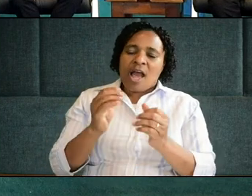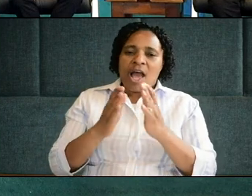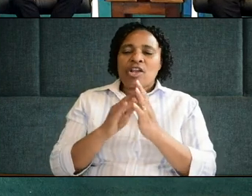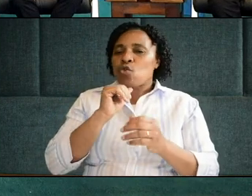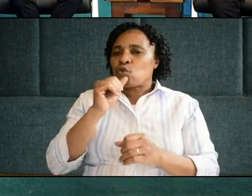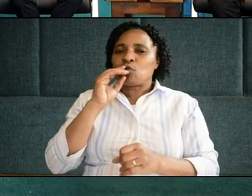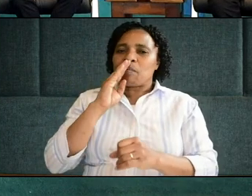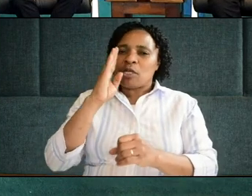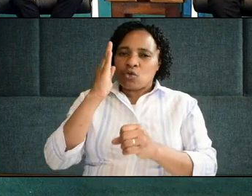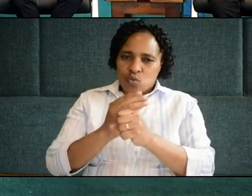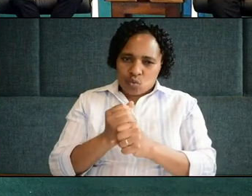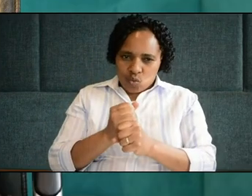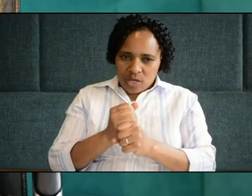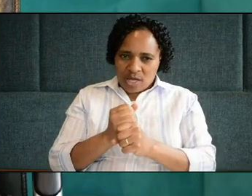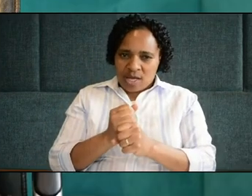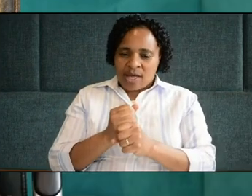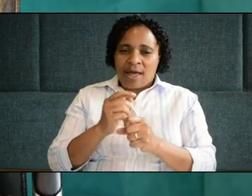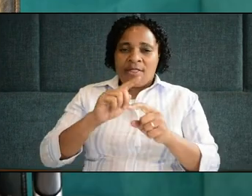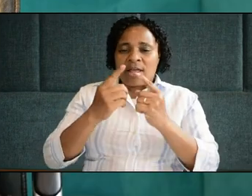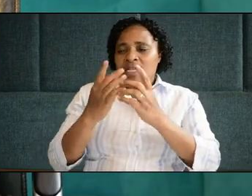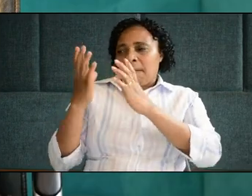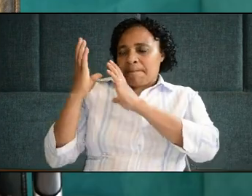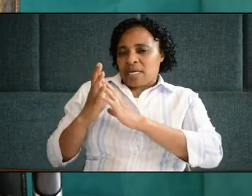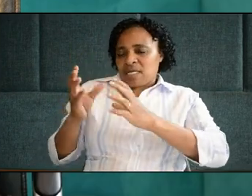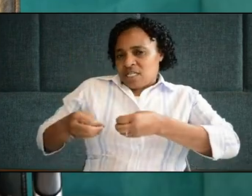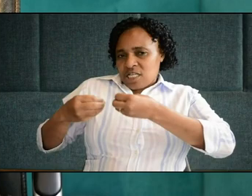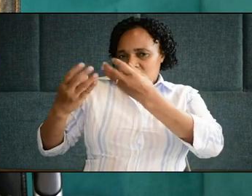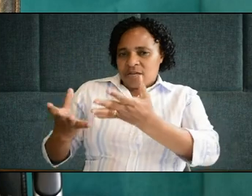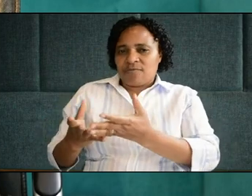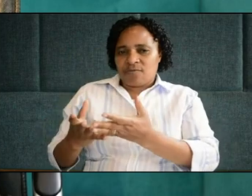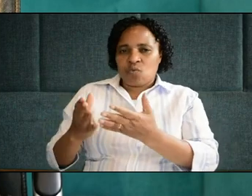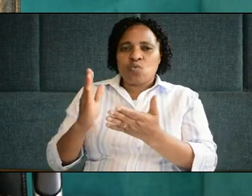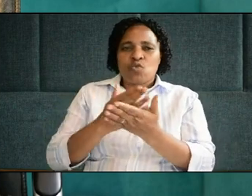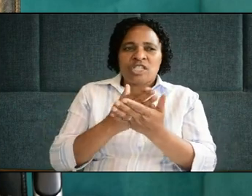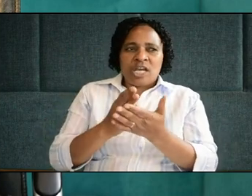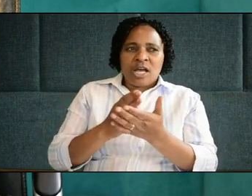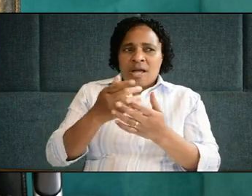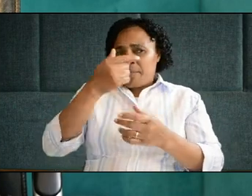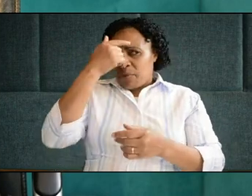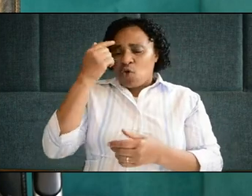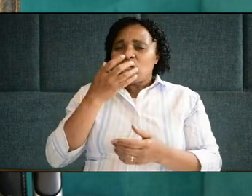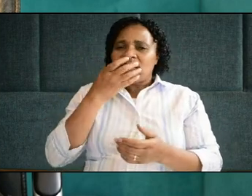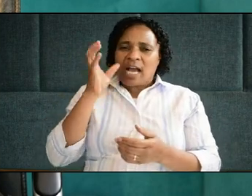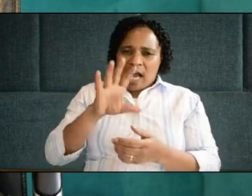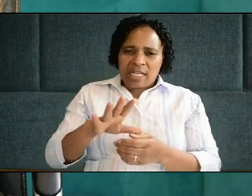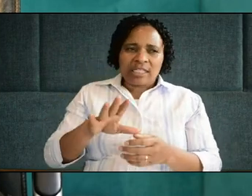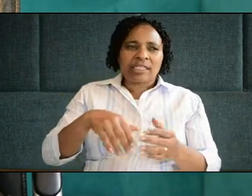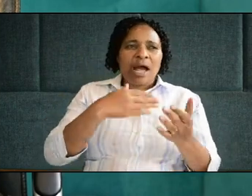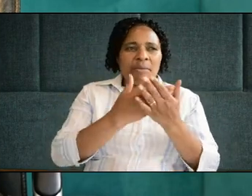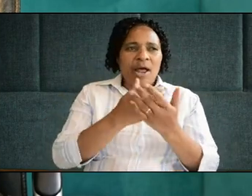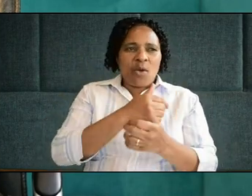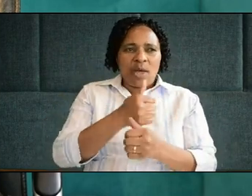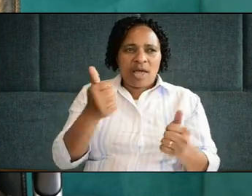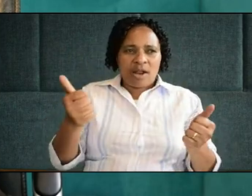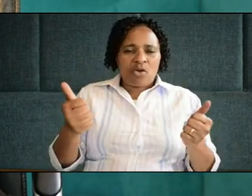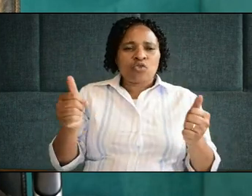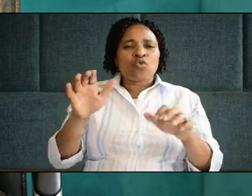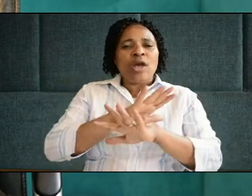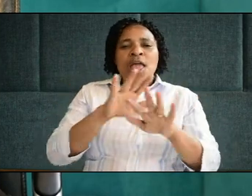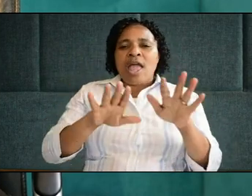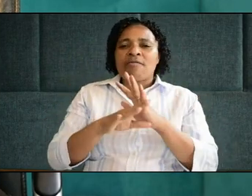lies on them and not on you who didn't share your faith. Mm. Yeah, because the curses still apply to